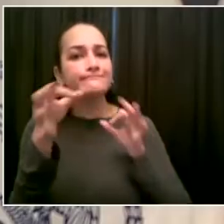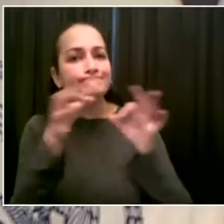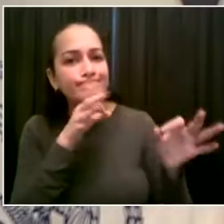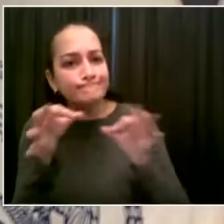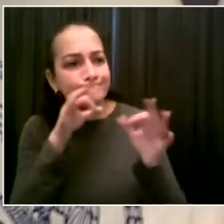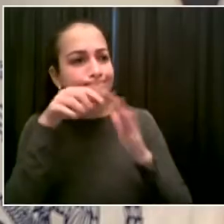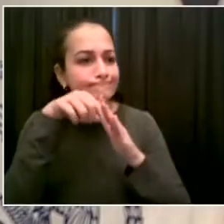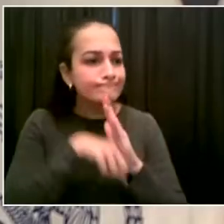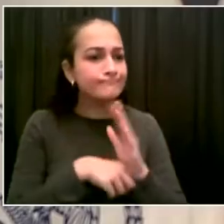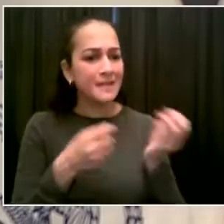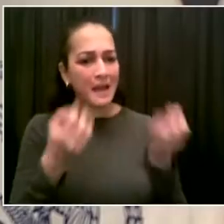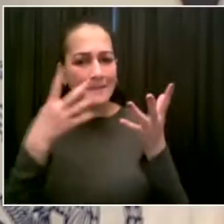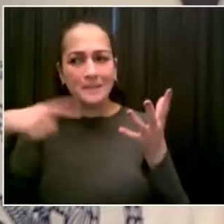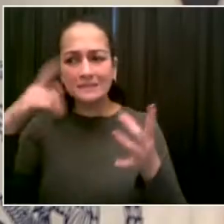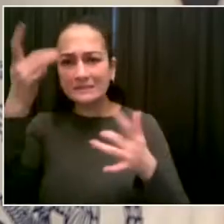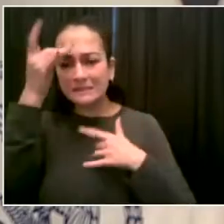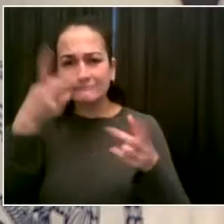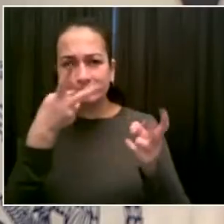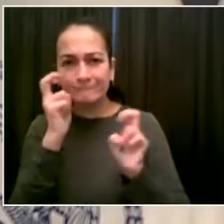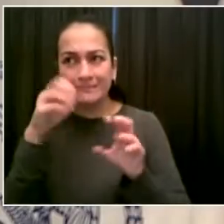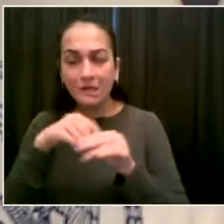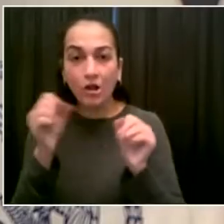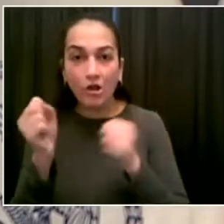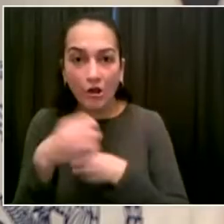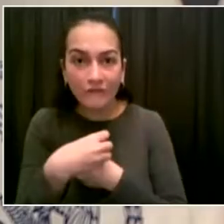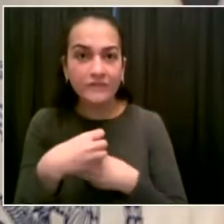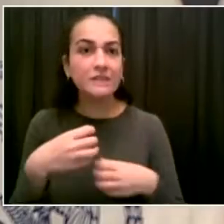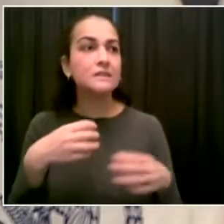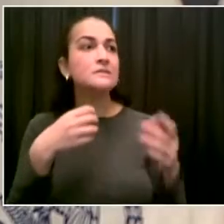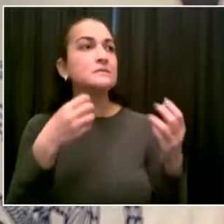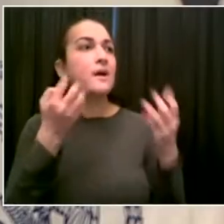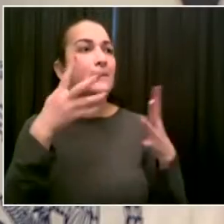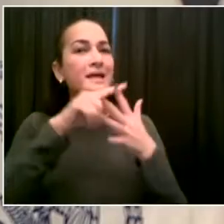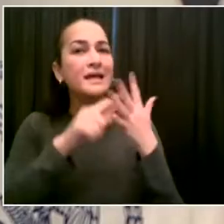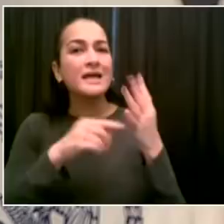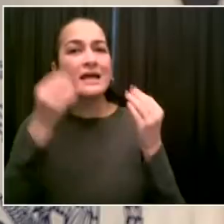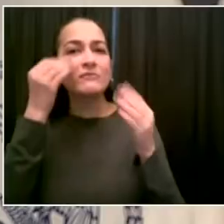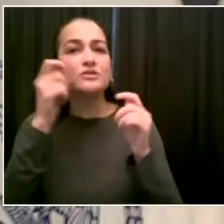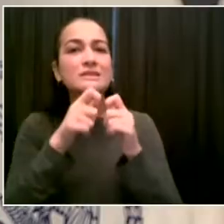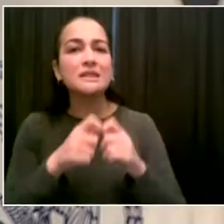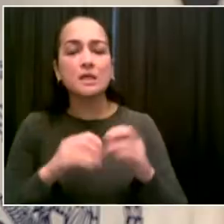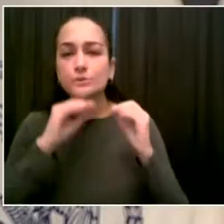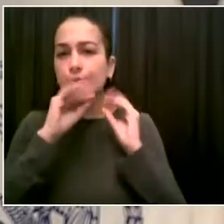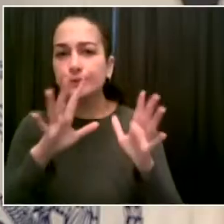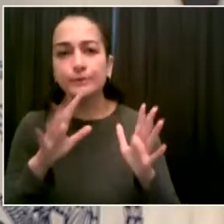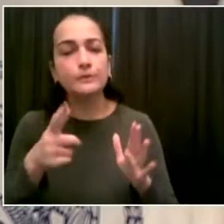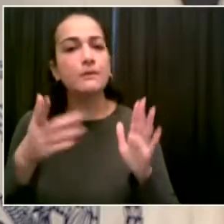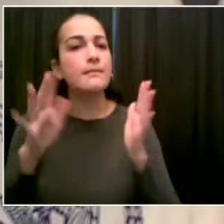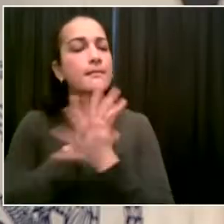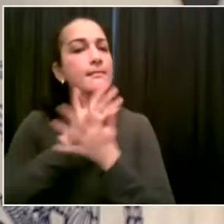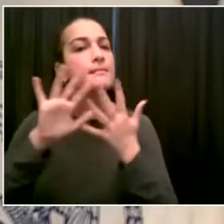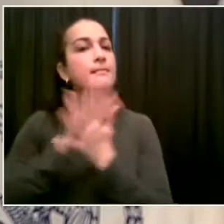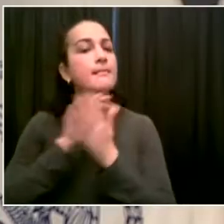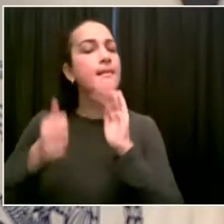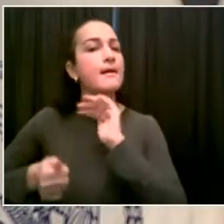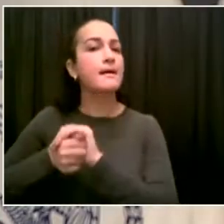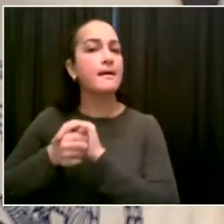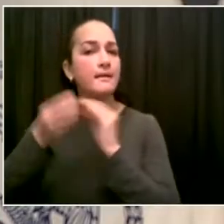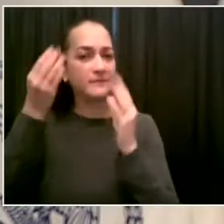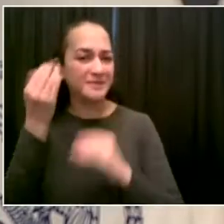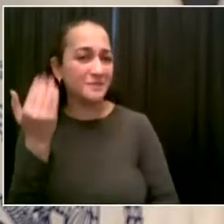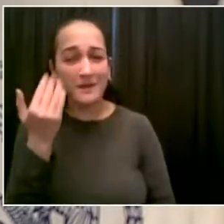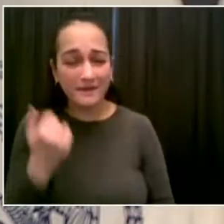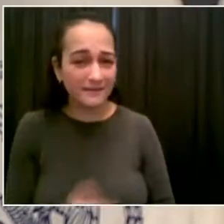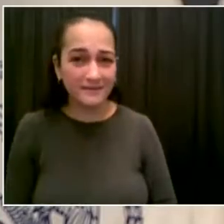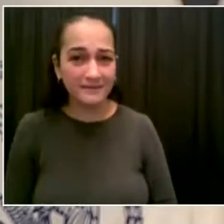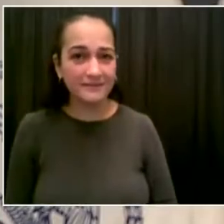was not being released rather than the focus on making sure handout is available. So I wanted you to comment on that. Let me start,